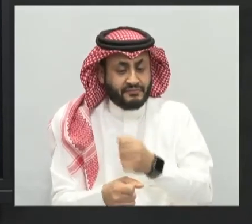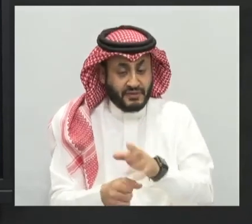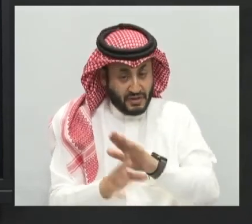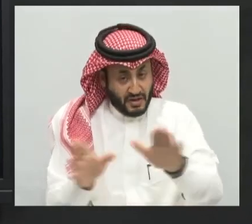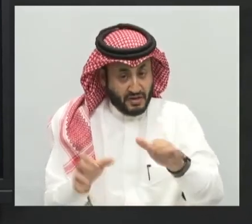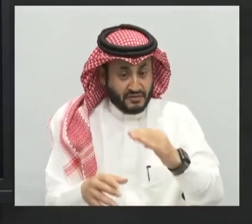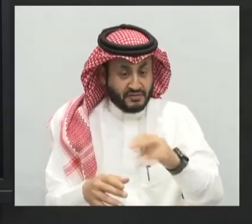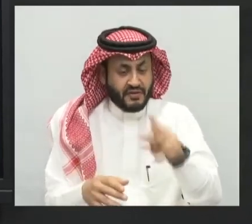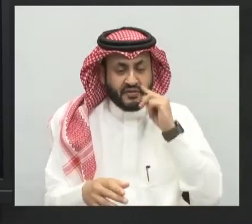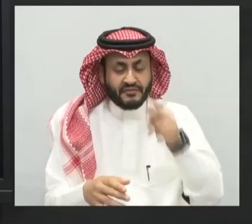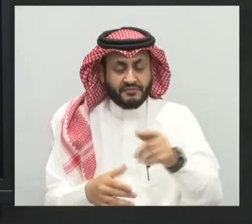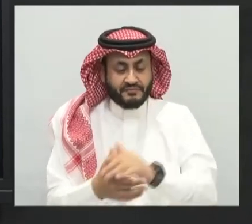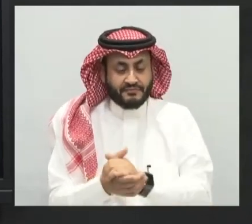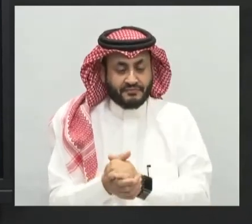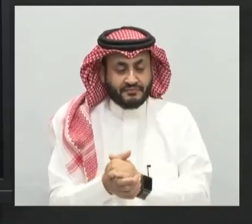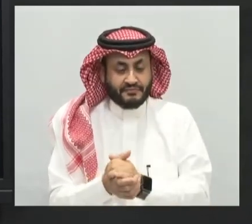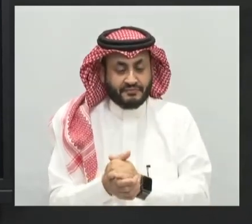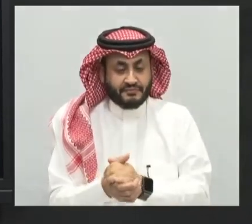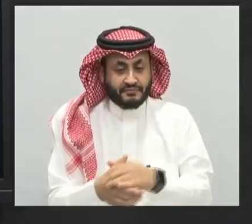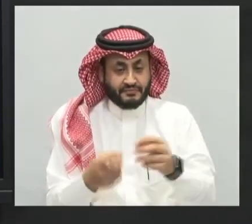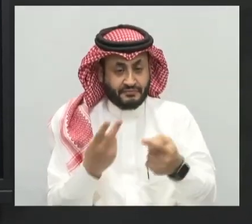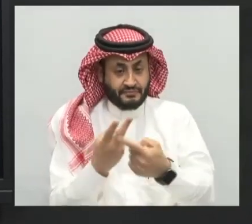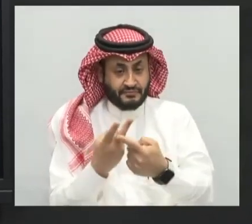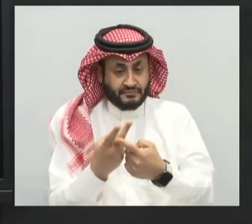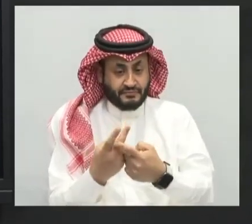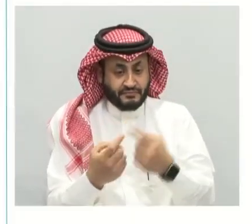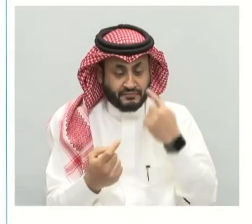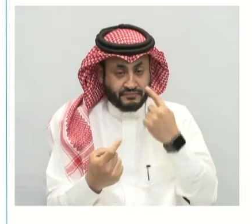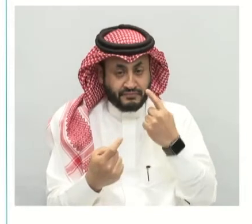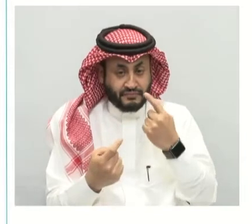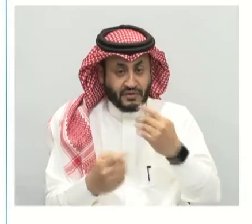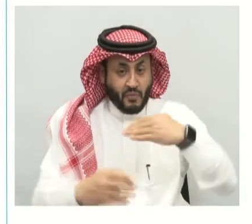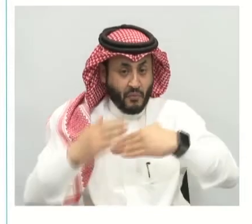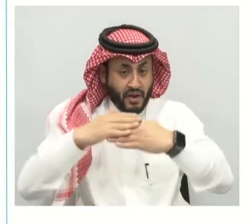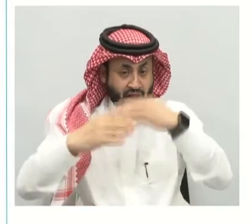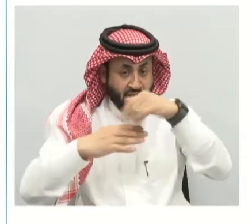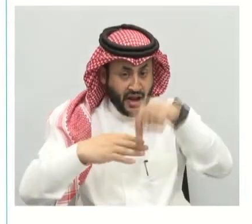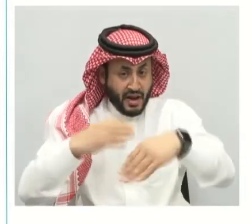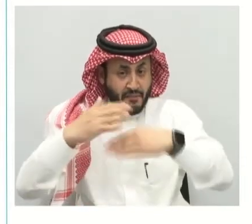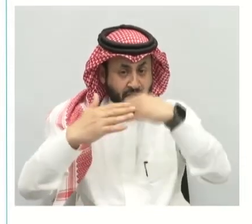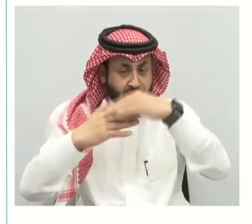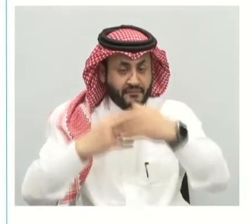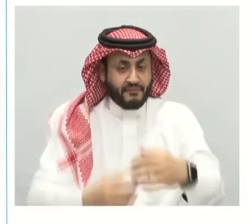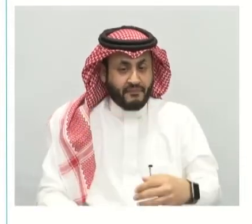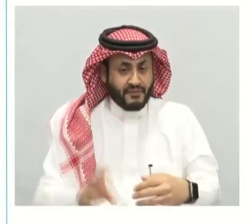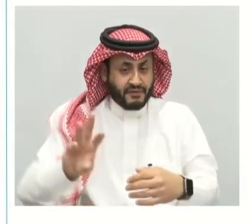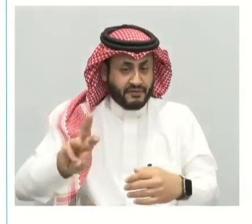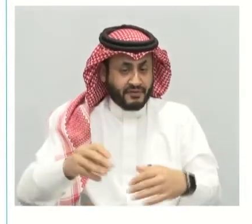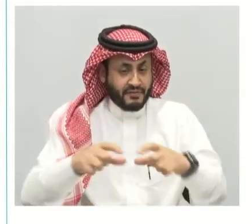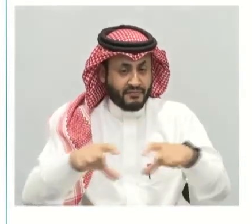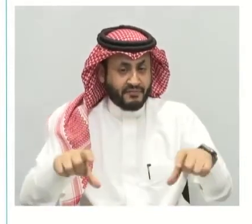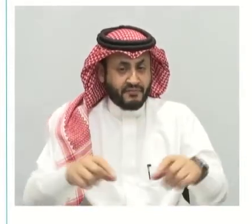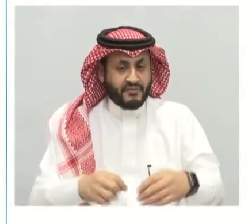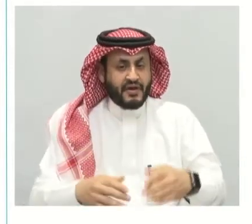it like this. So for example, paragraph 2, we have the example of we are building, and paragraph 6, we are developing,